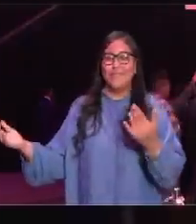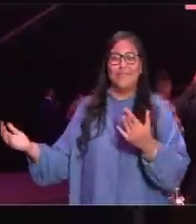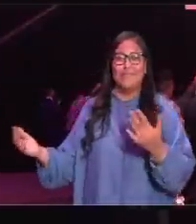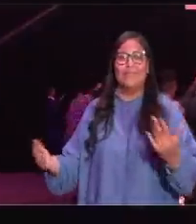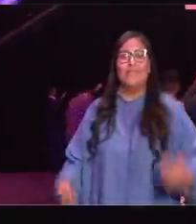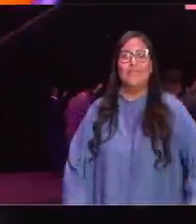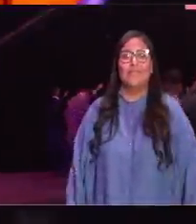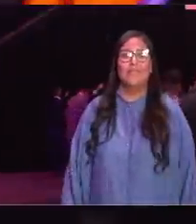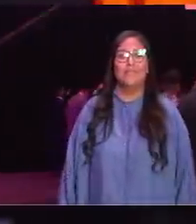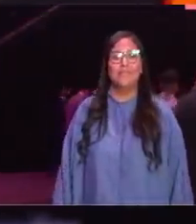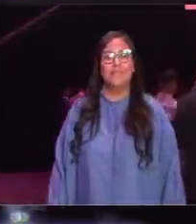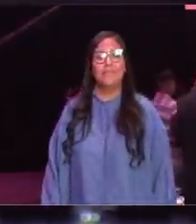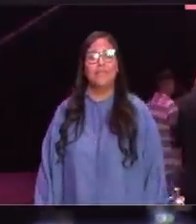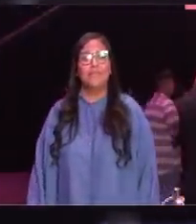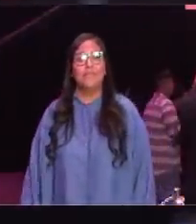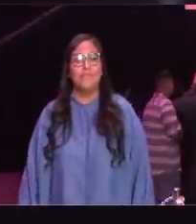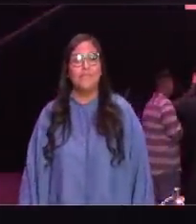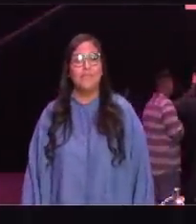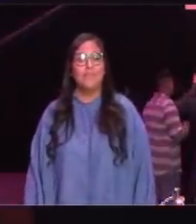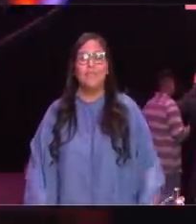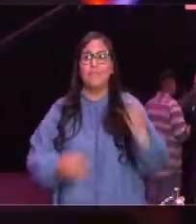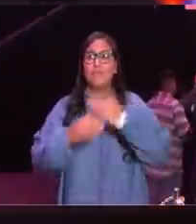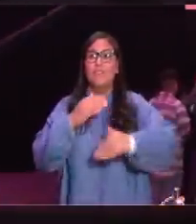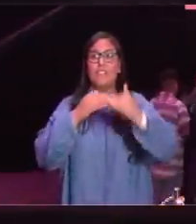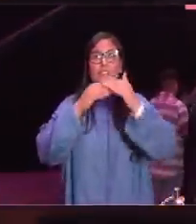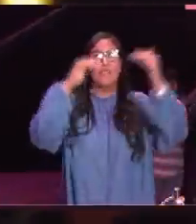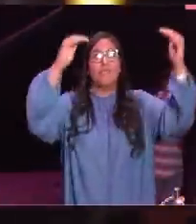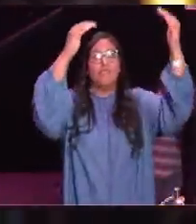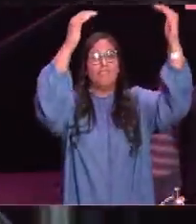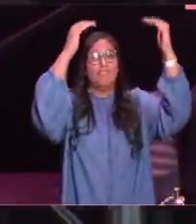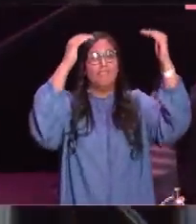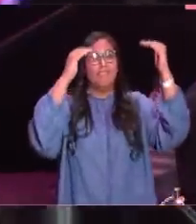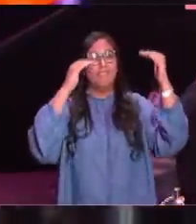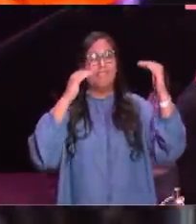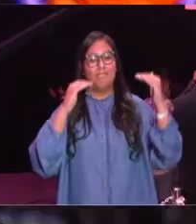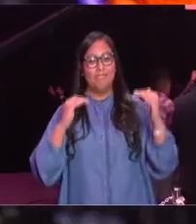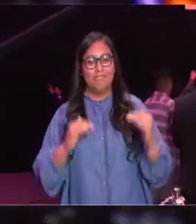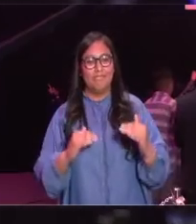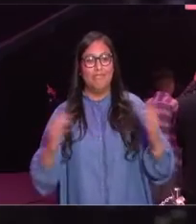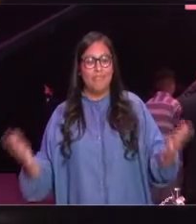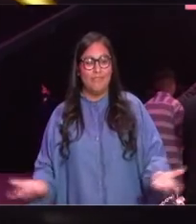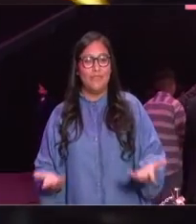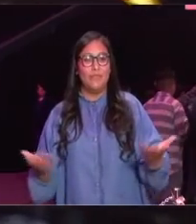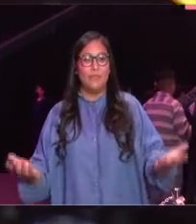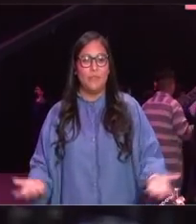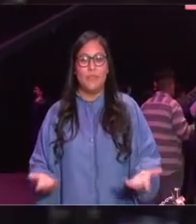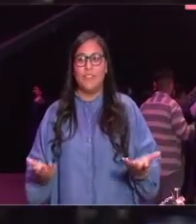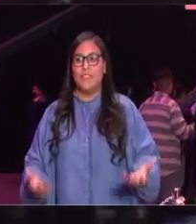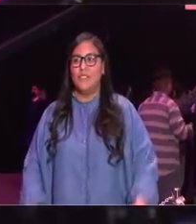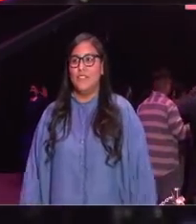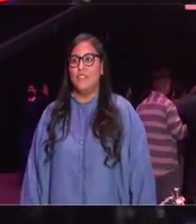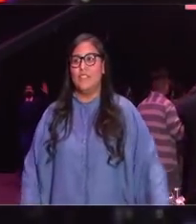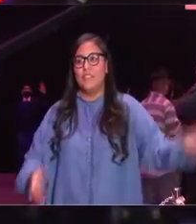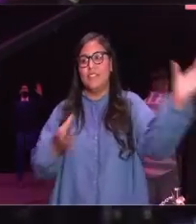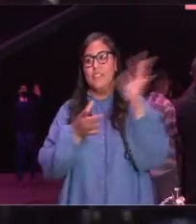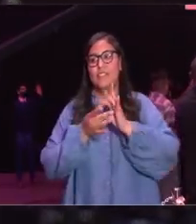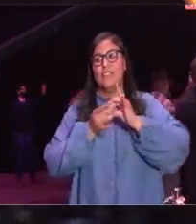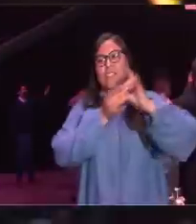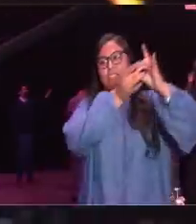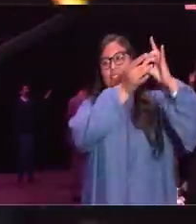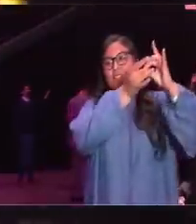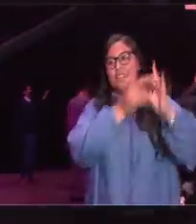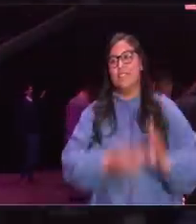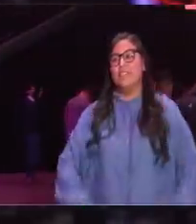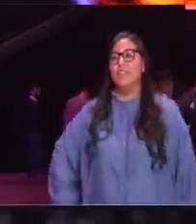on. Come on, let heaven connect with the earth right now. Que el cielo se conecte con la tierra ahora. You are the